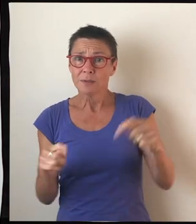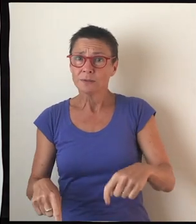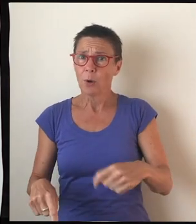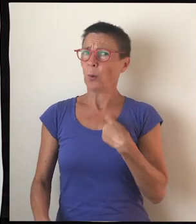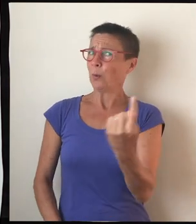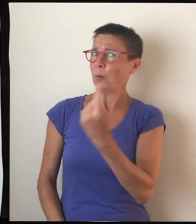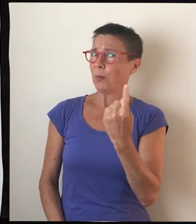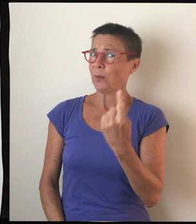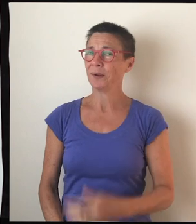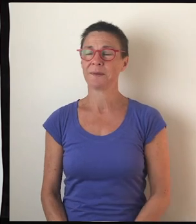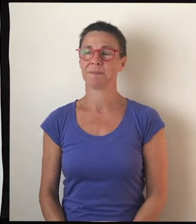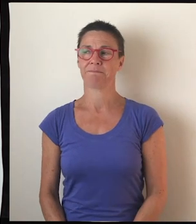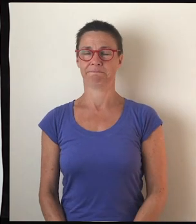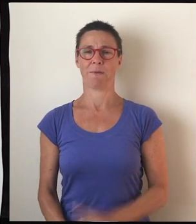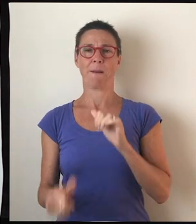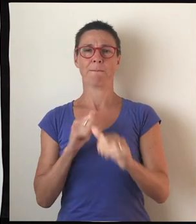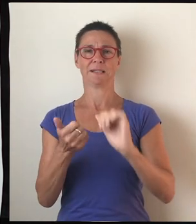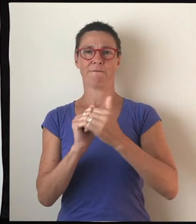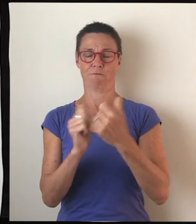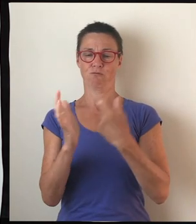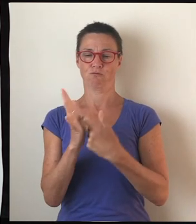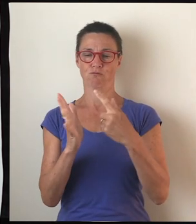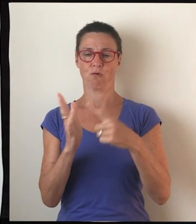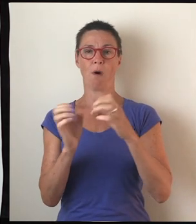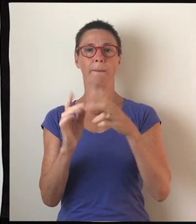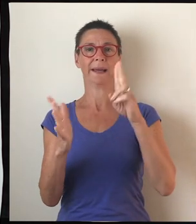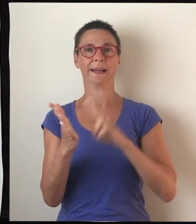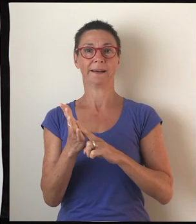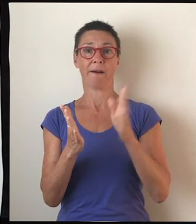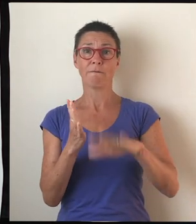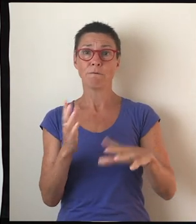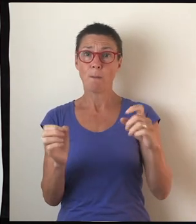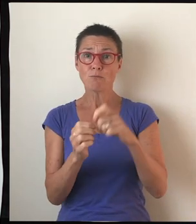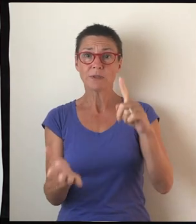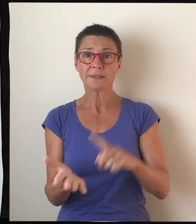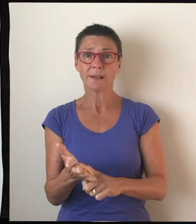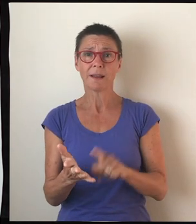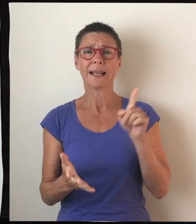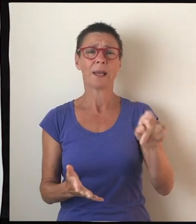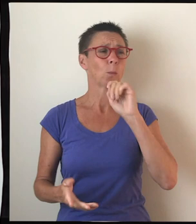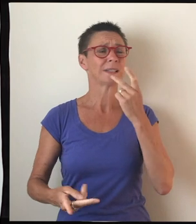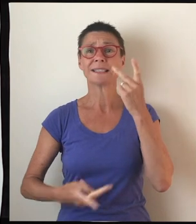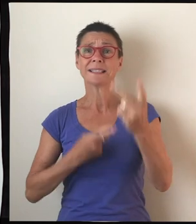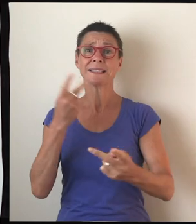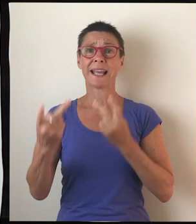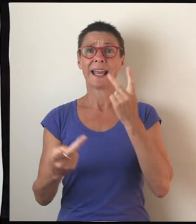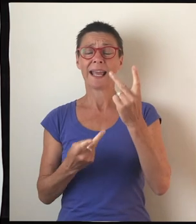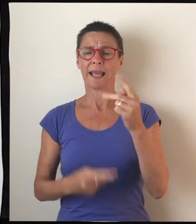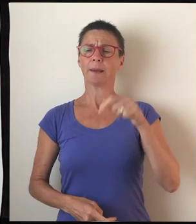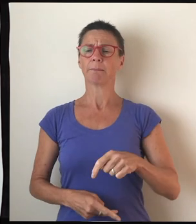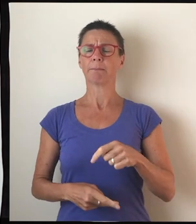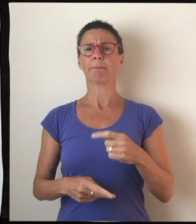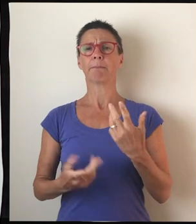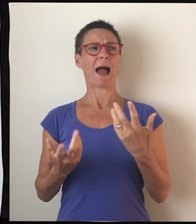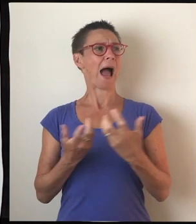him who it is. Well, we've got our best friend Robin, all the way from Bristol, singing a gorgeous song about